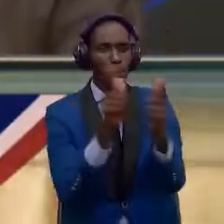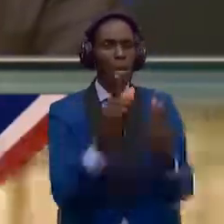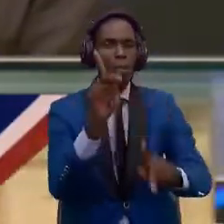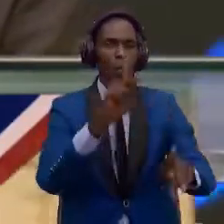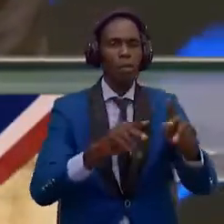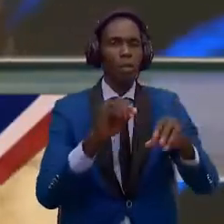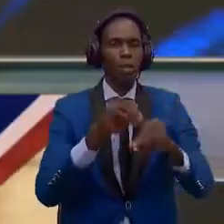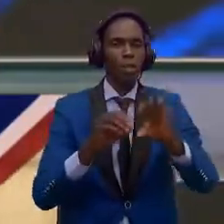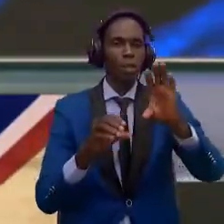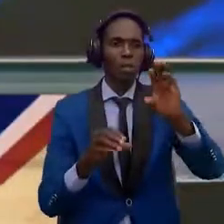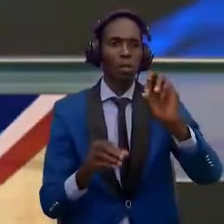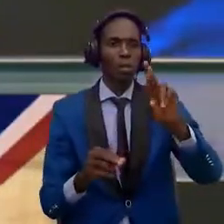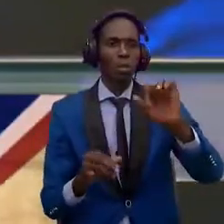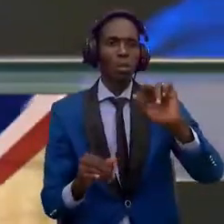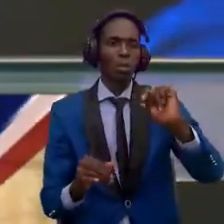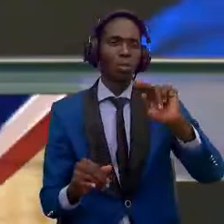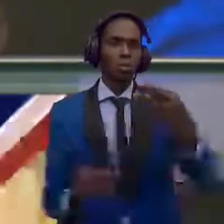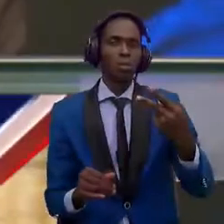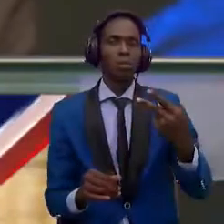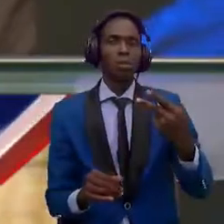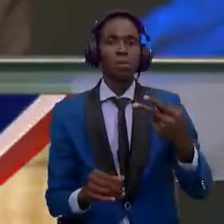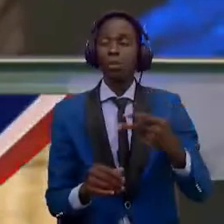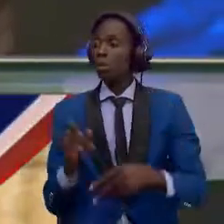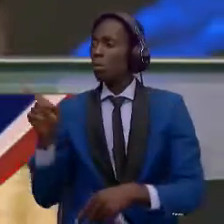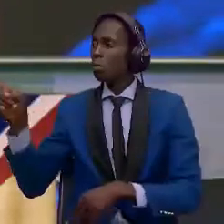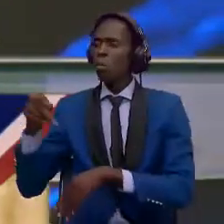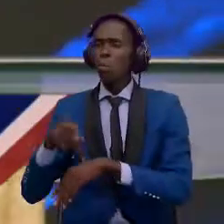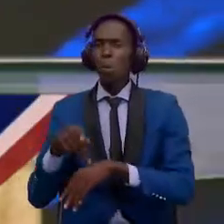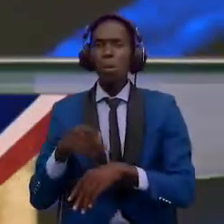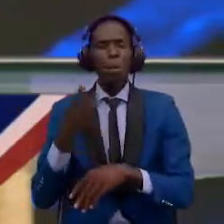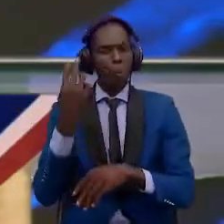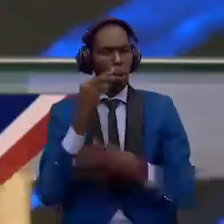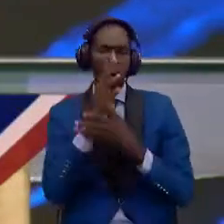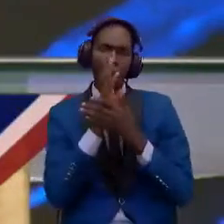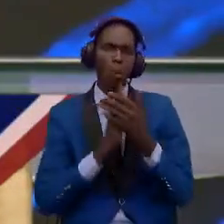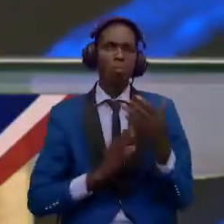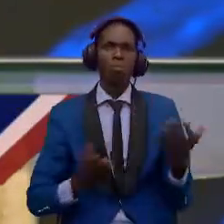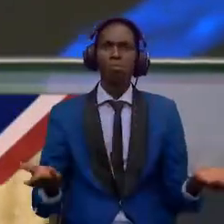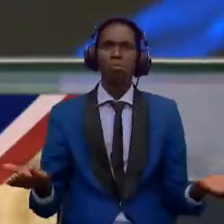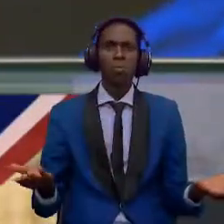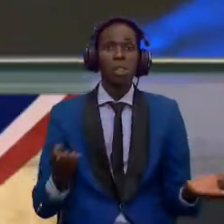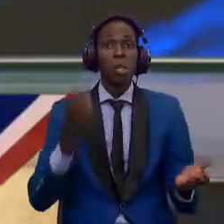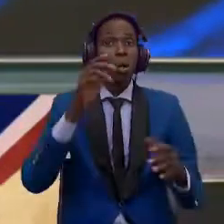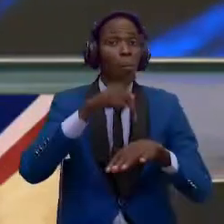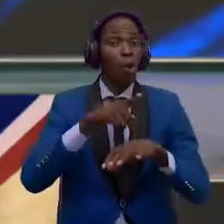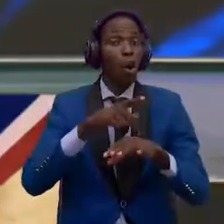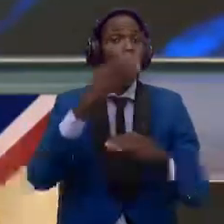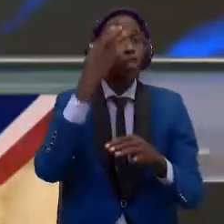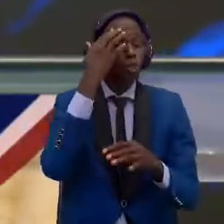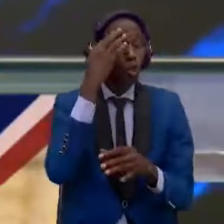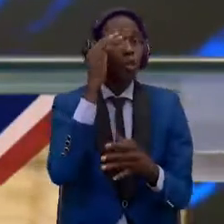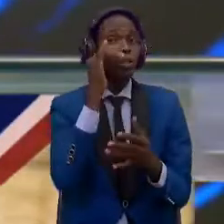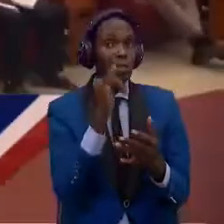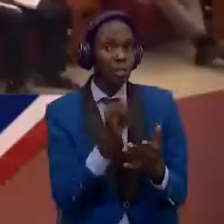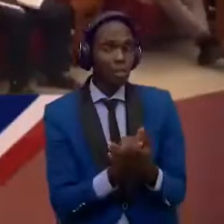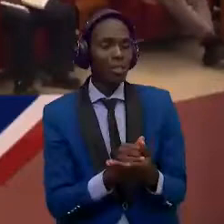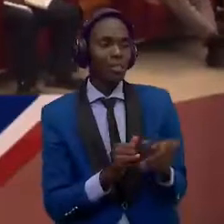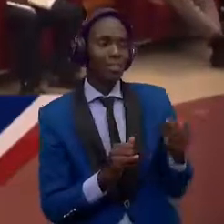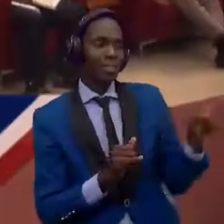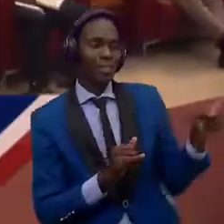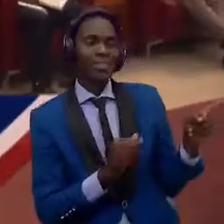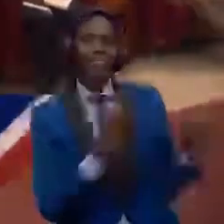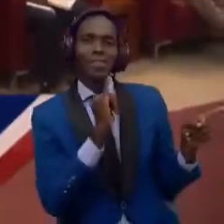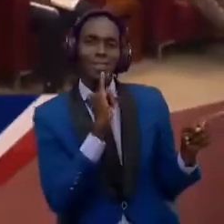the side of Paul, that was humility. He knew that this was a competitor.